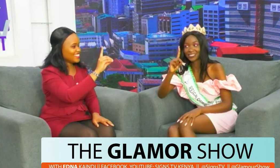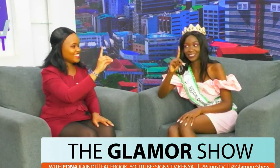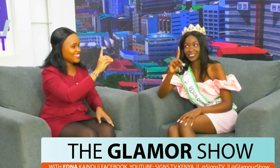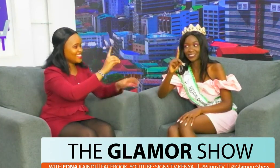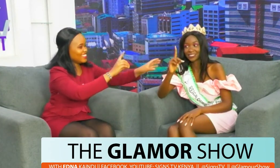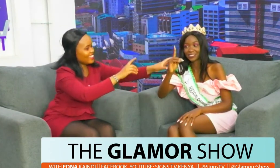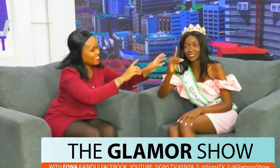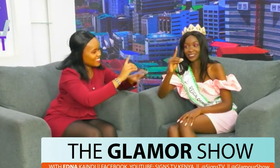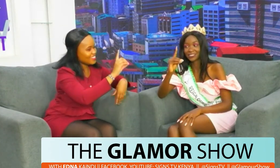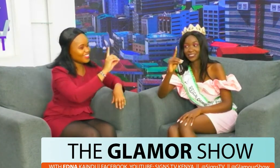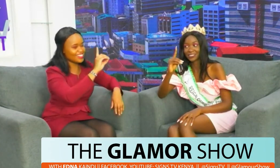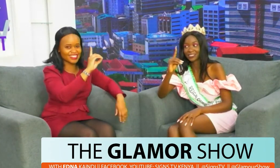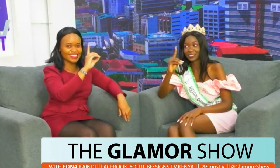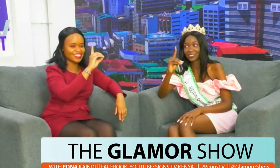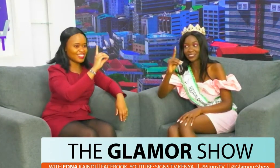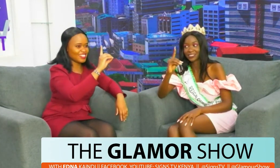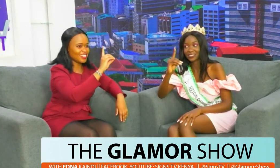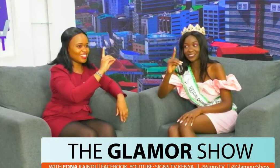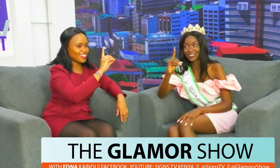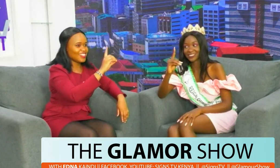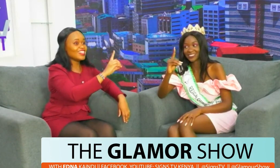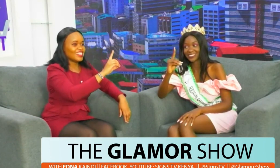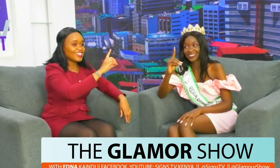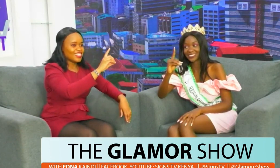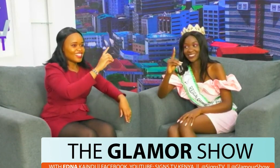D. R. Yes. D.